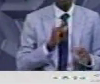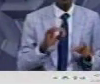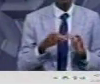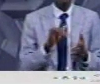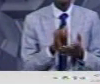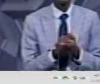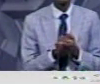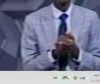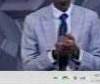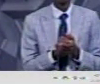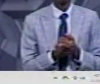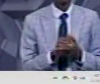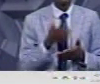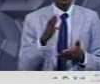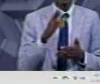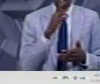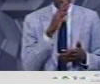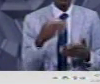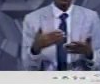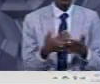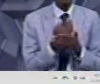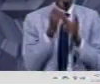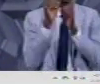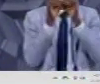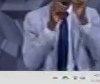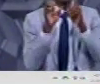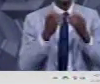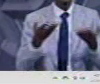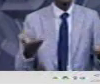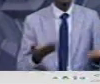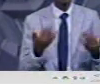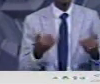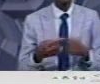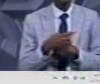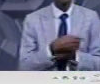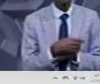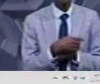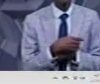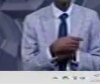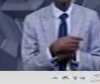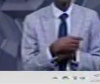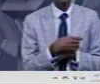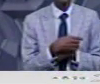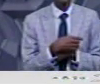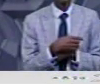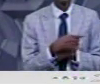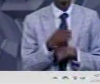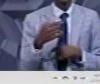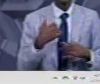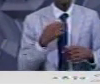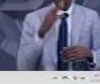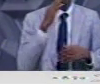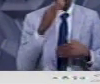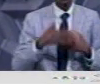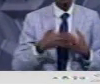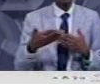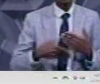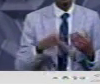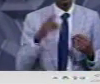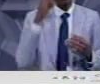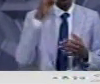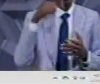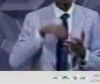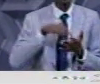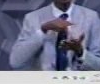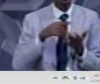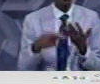You have been invited for this program. This is your first time of worshiping with Deeper Life Bible Church. You